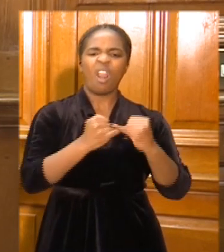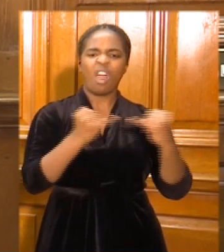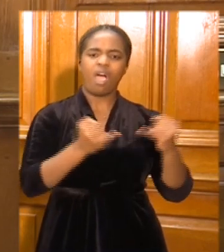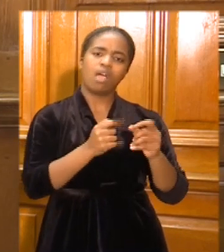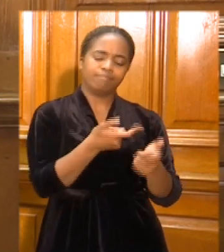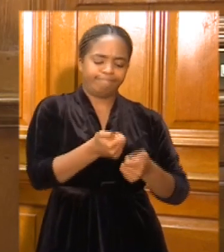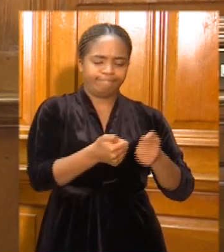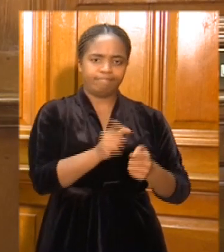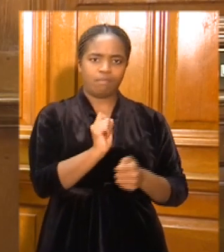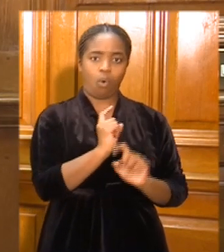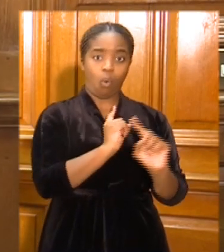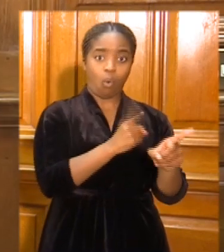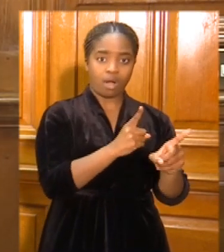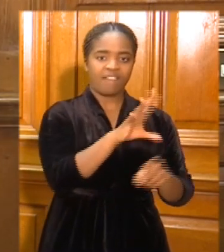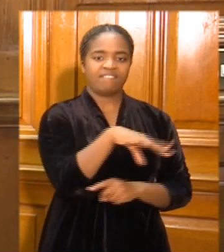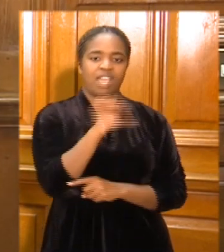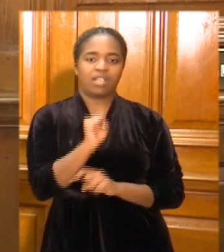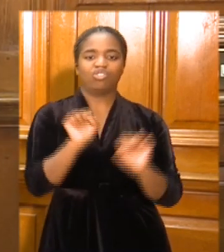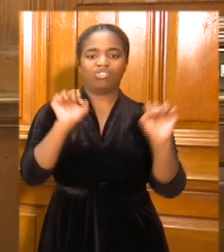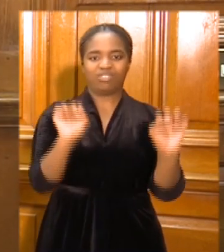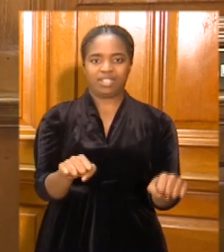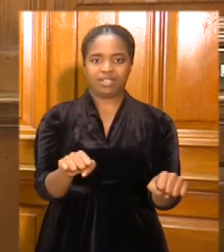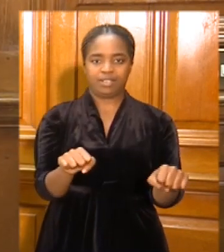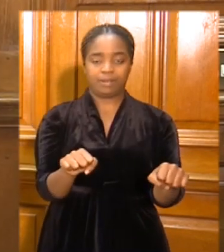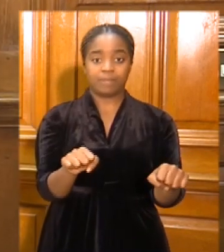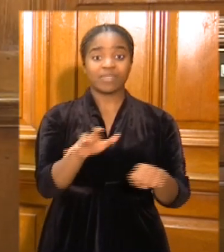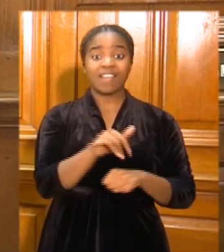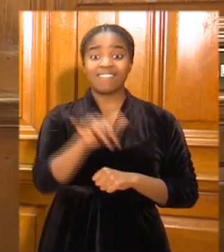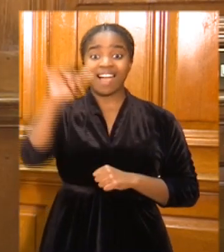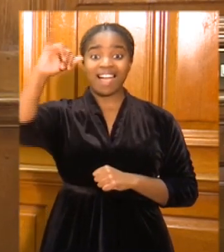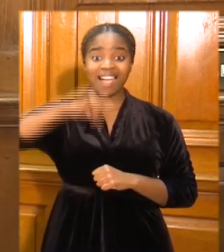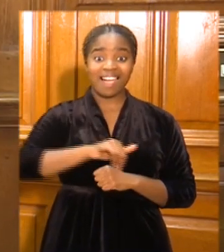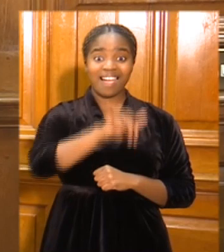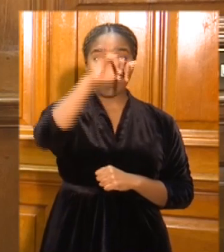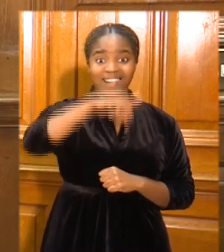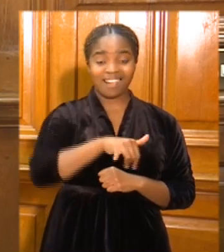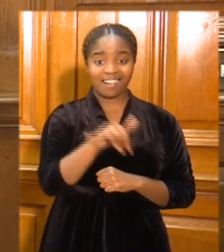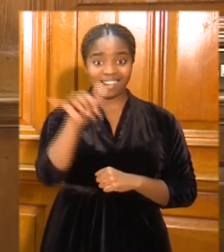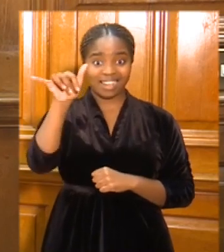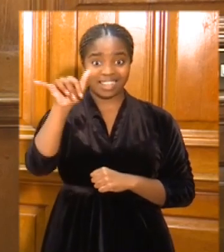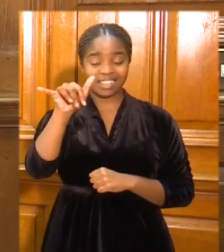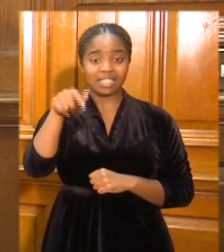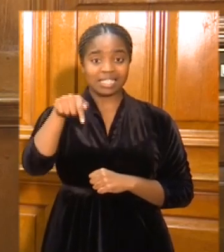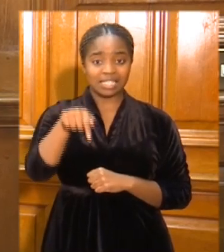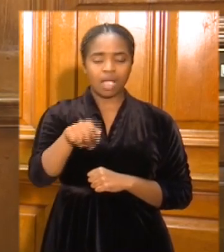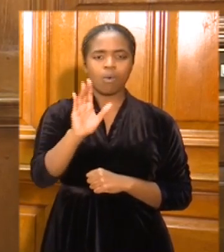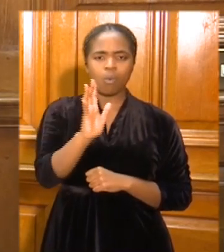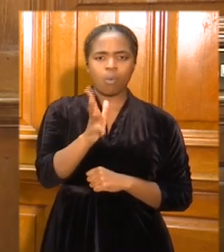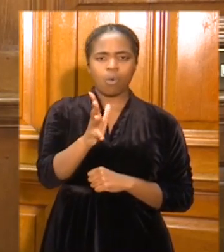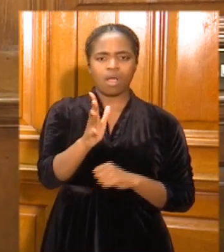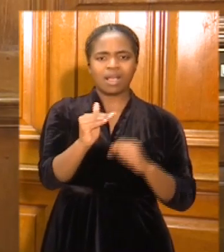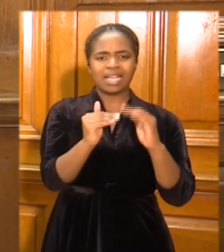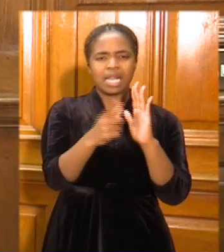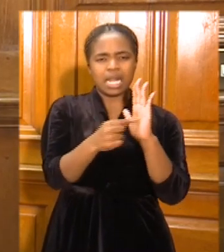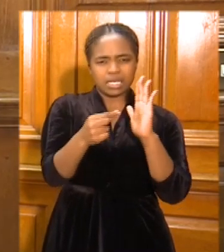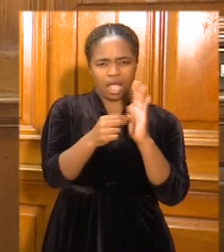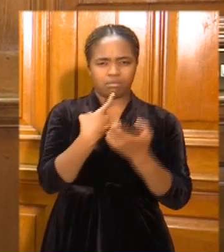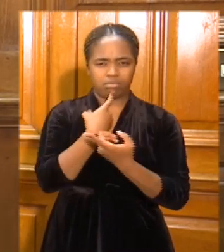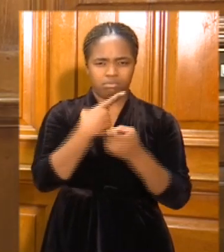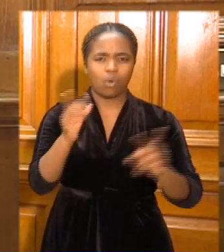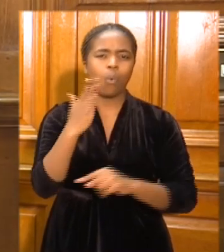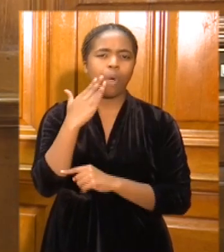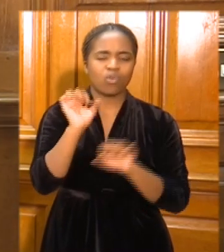Accommodation and domestic air travel, except for business travel, which will be phased in on dates to be